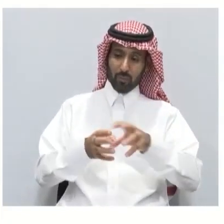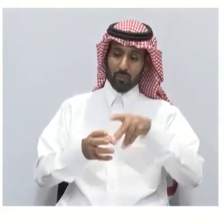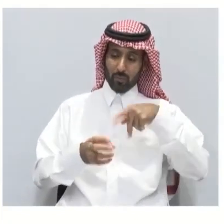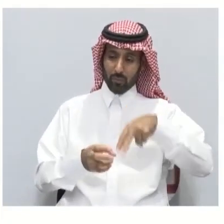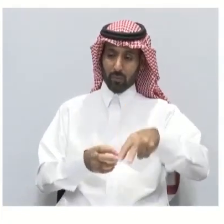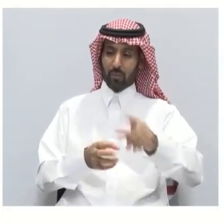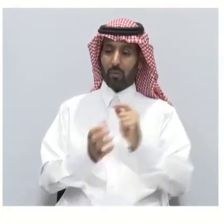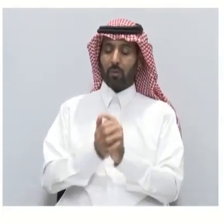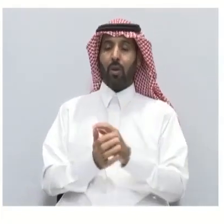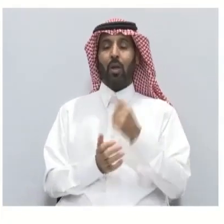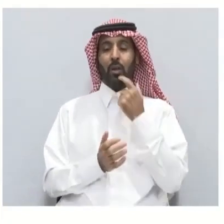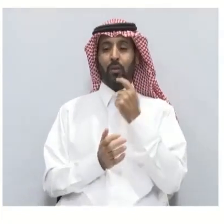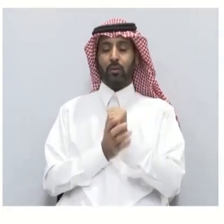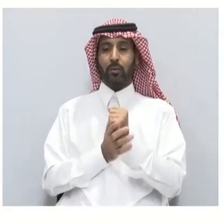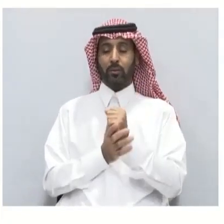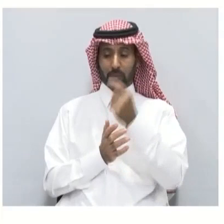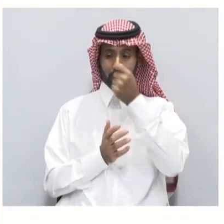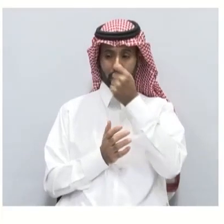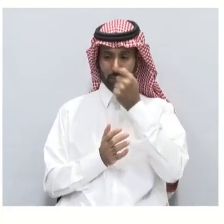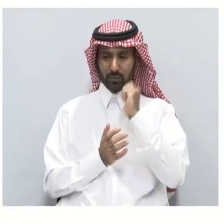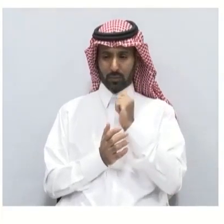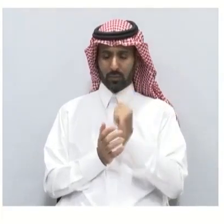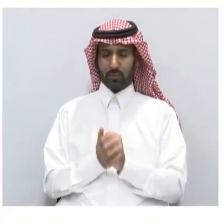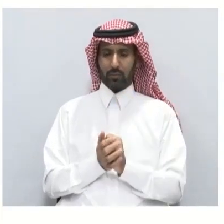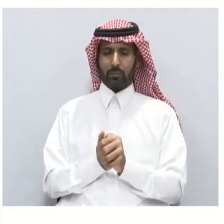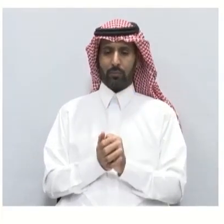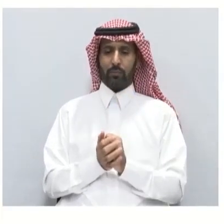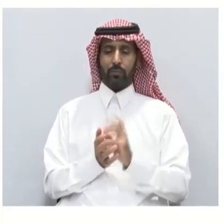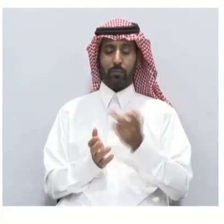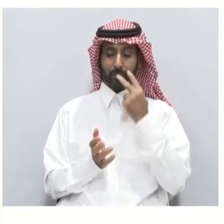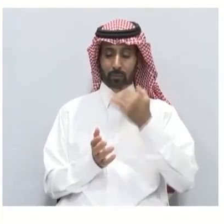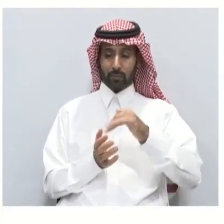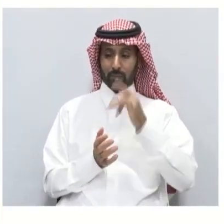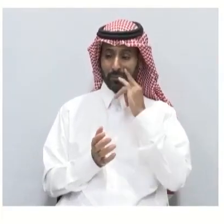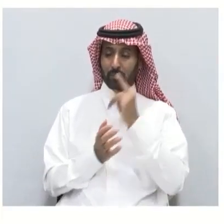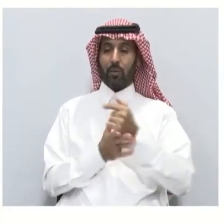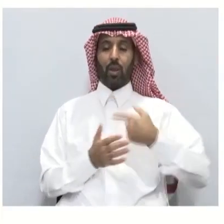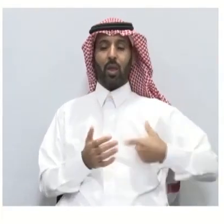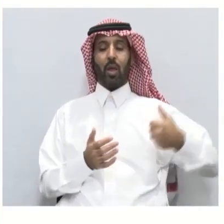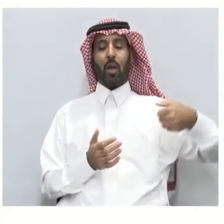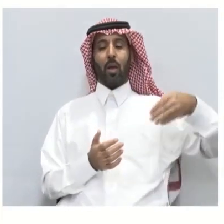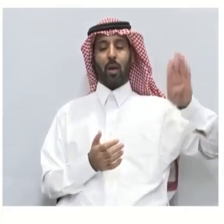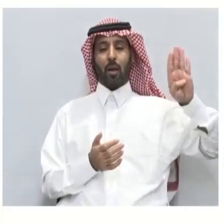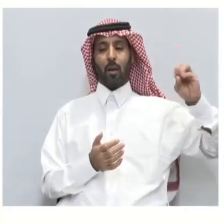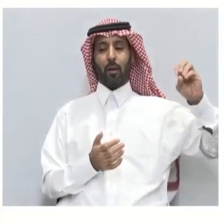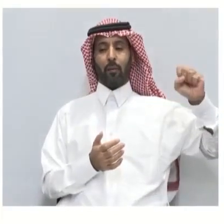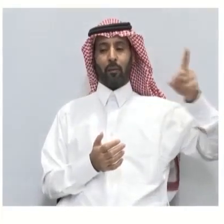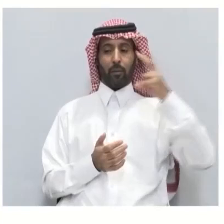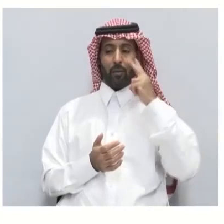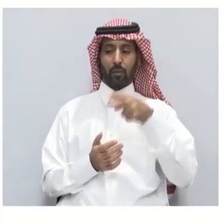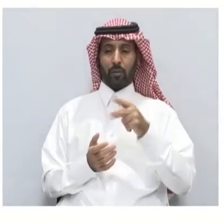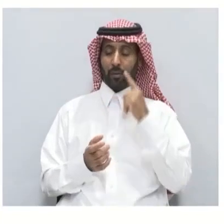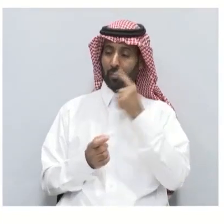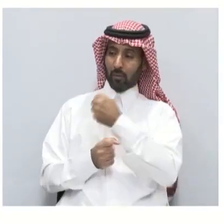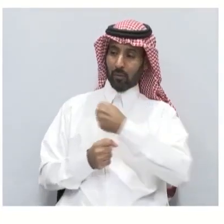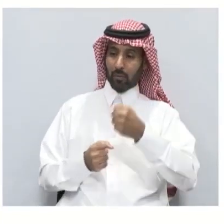prison on Thursday, according to the Grayson Sheriff's Department. When Bob Newton, 32, saw a gate that had been